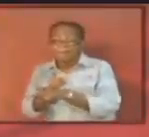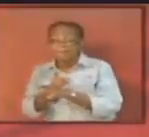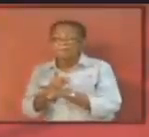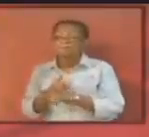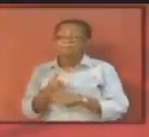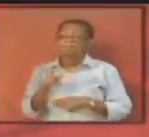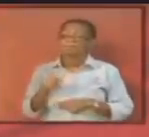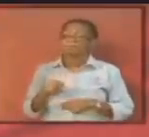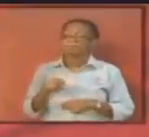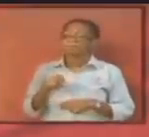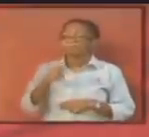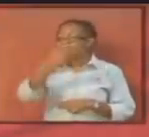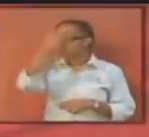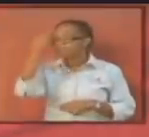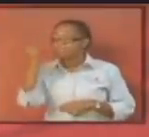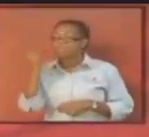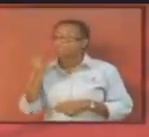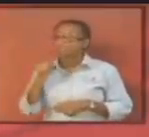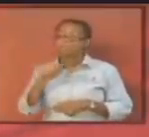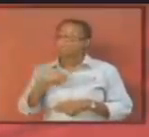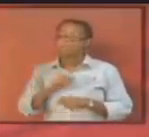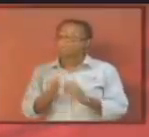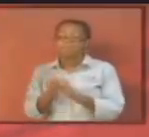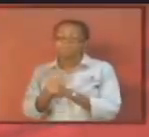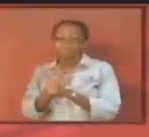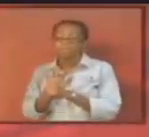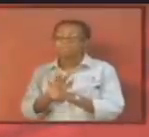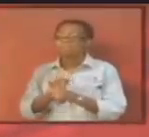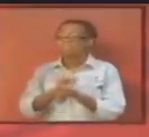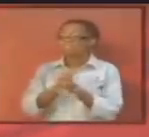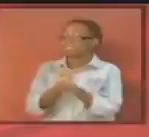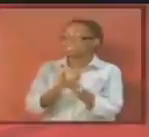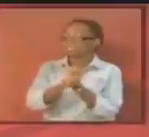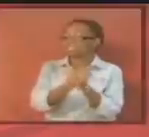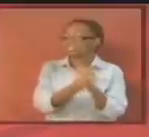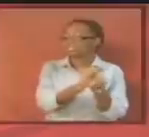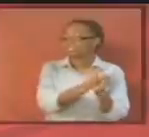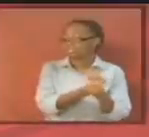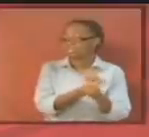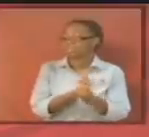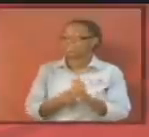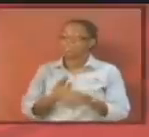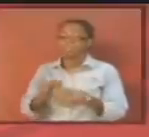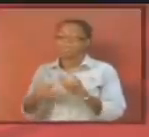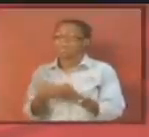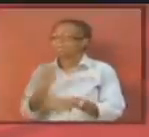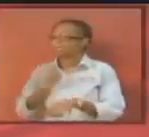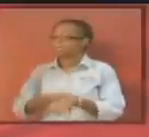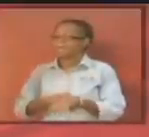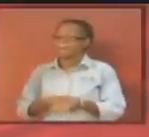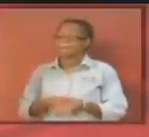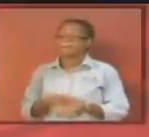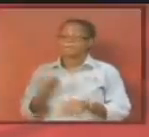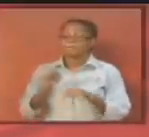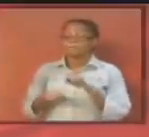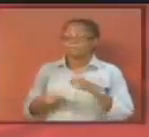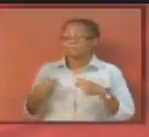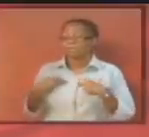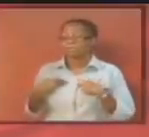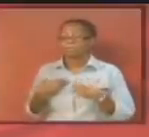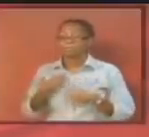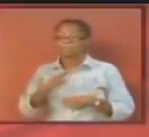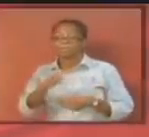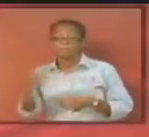of the virus away from where it started. So there are sort of sublineages of P1 that would emerge, but it would